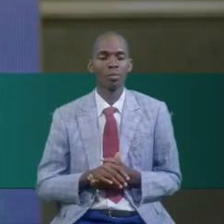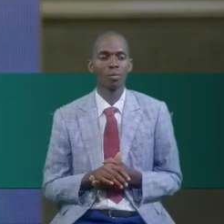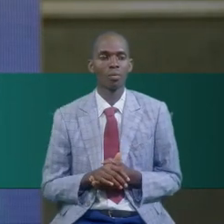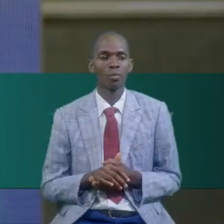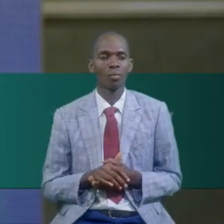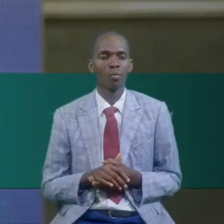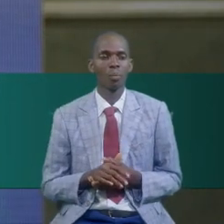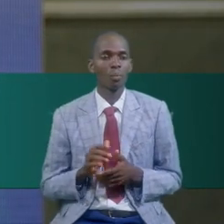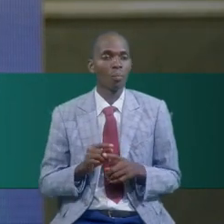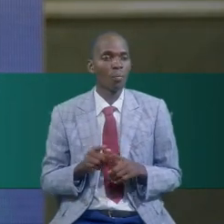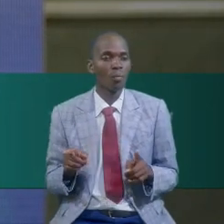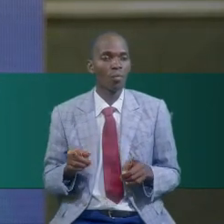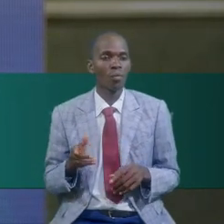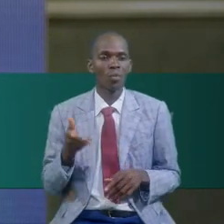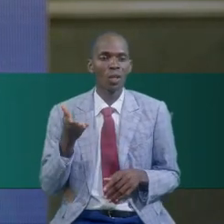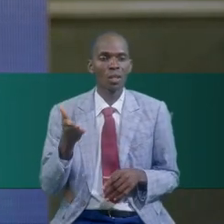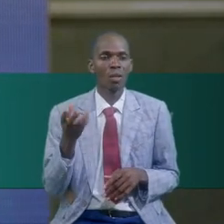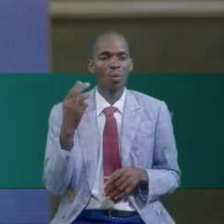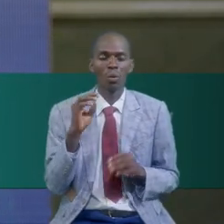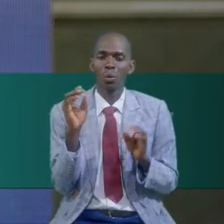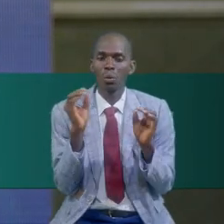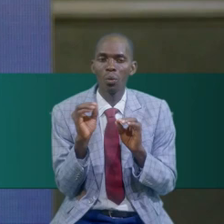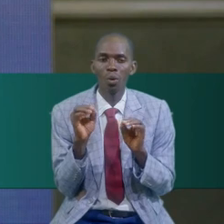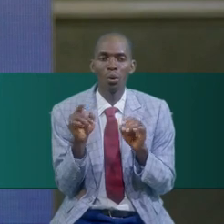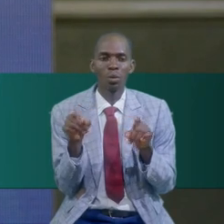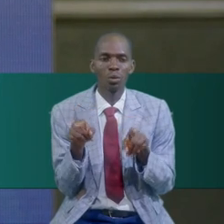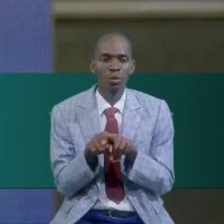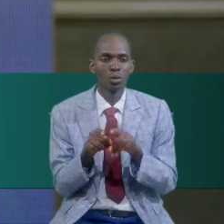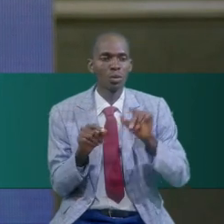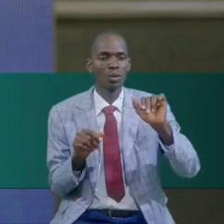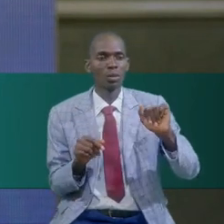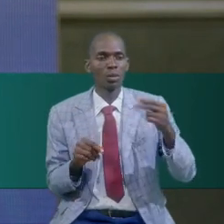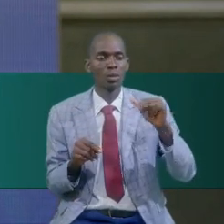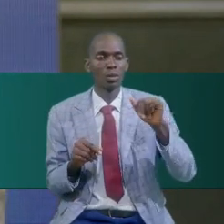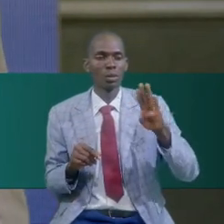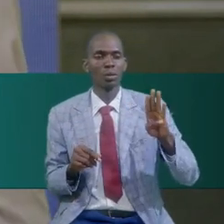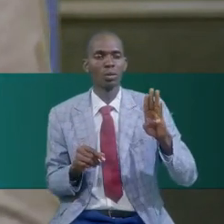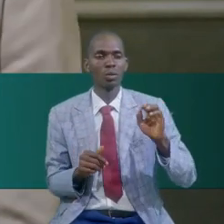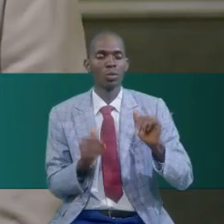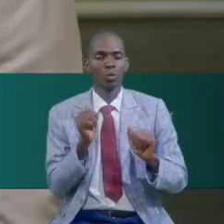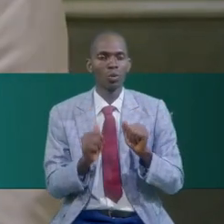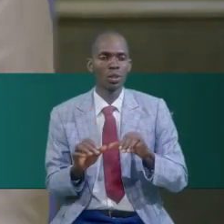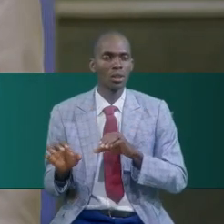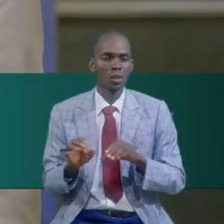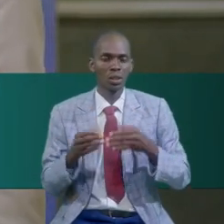but there was none like unto Ahab, which did